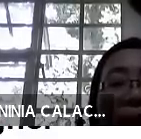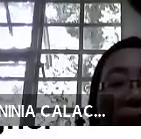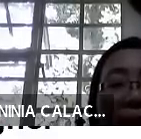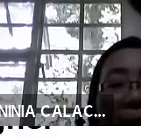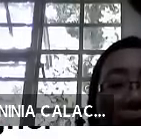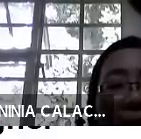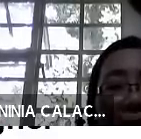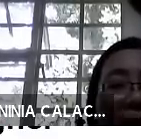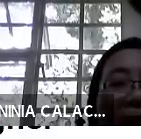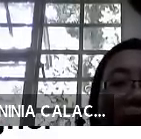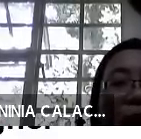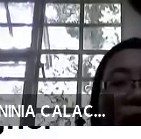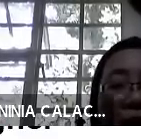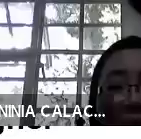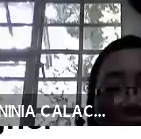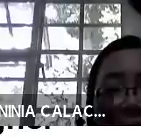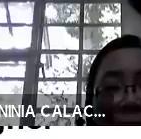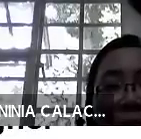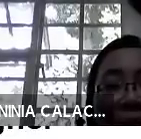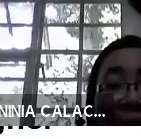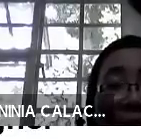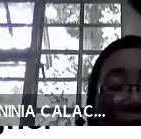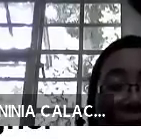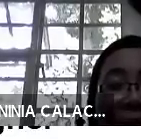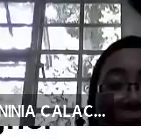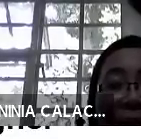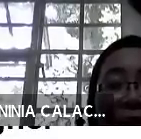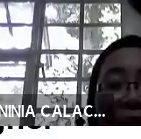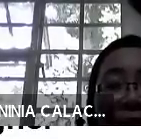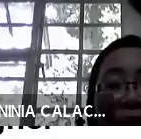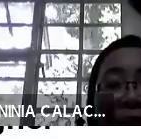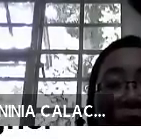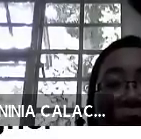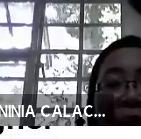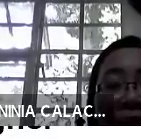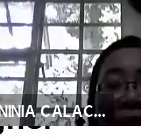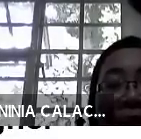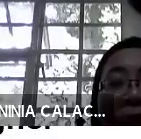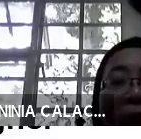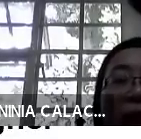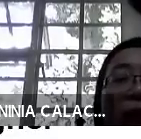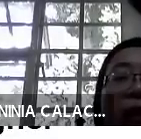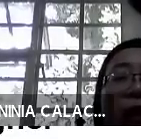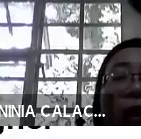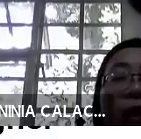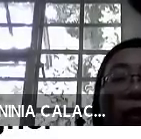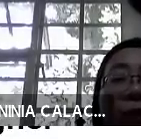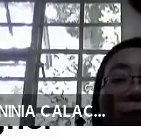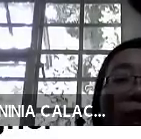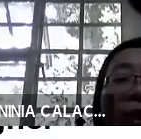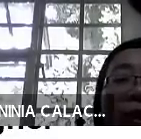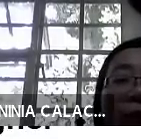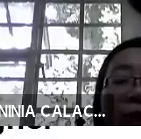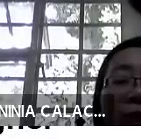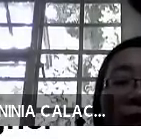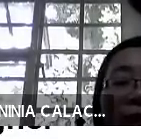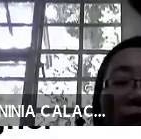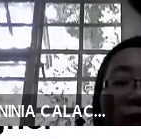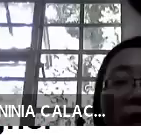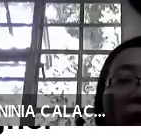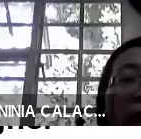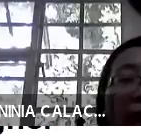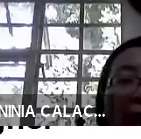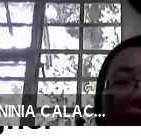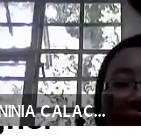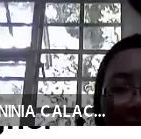UNESCO Philippine Open Educational Resource Task Force for Teacher Education under the UNESCO Southeast